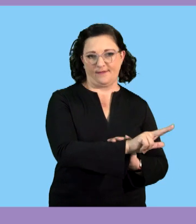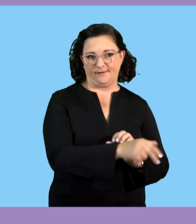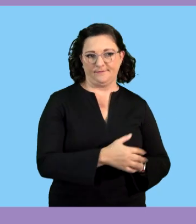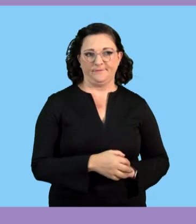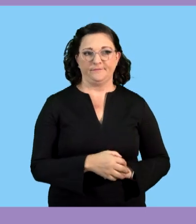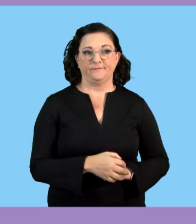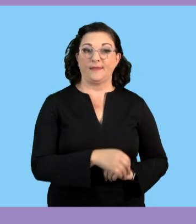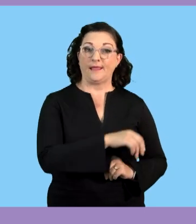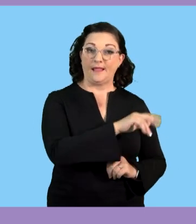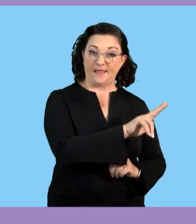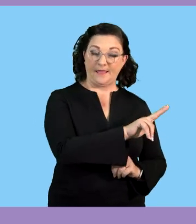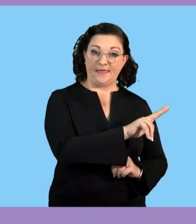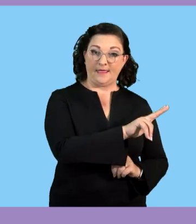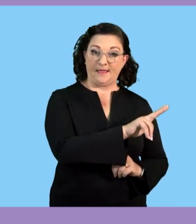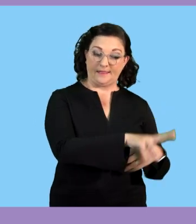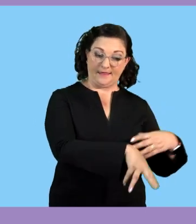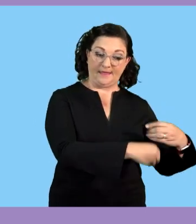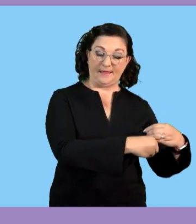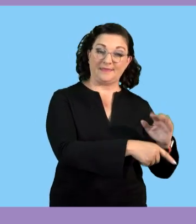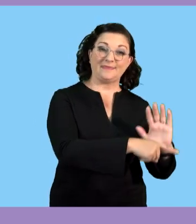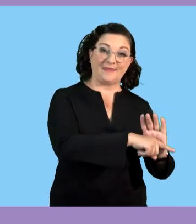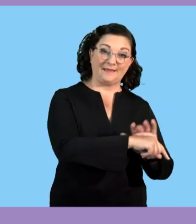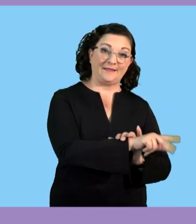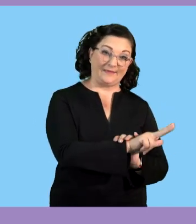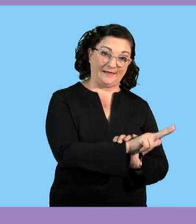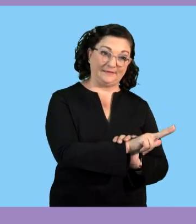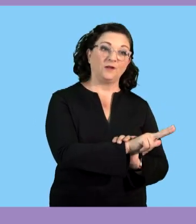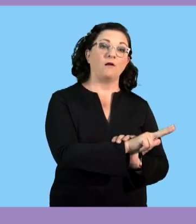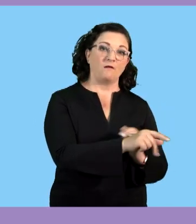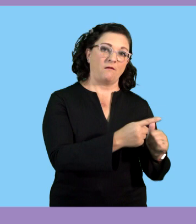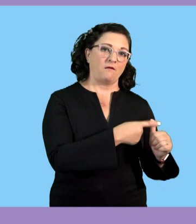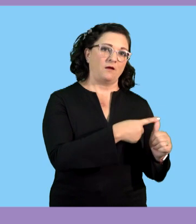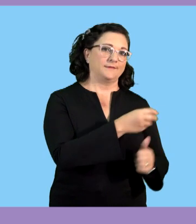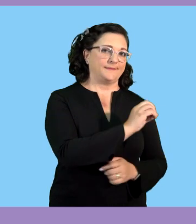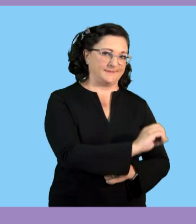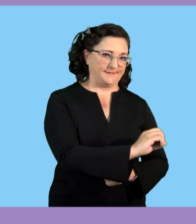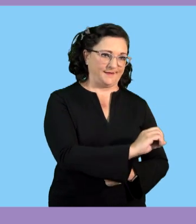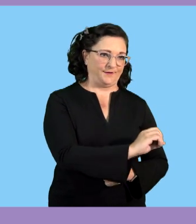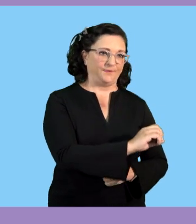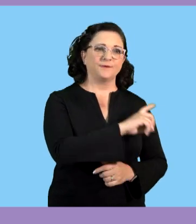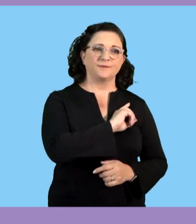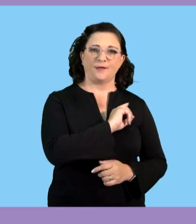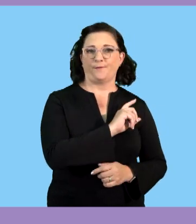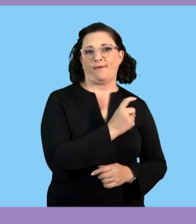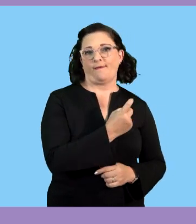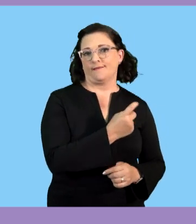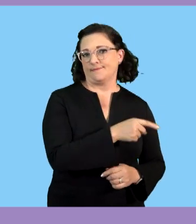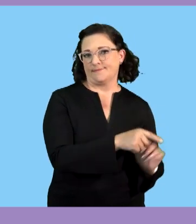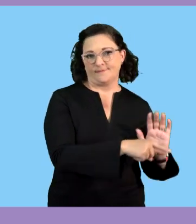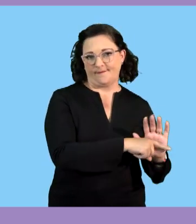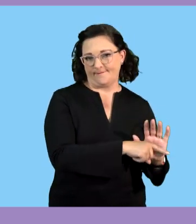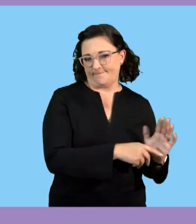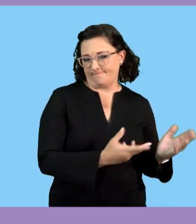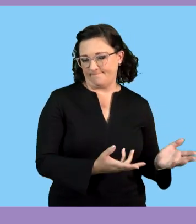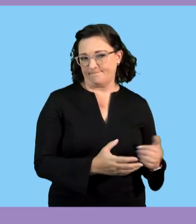And now when we say 8 and we add a negative 8, we know that will give us 0. That leaves us with that negative